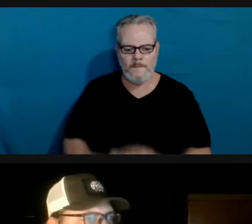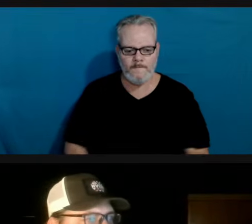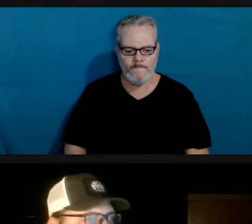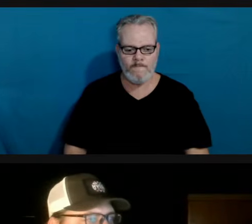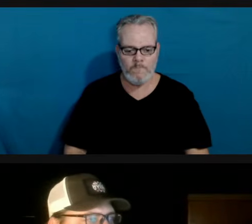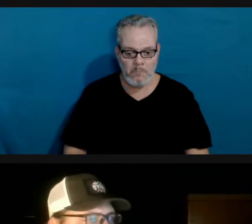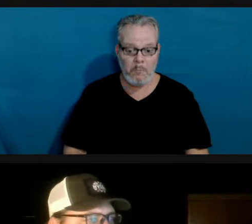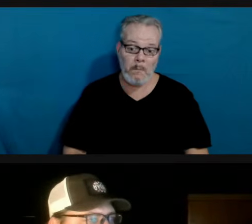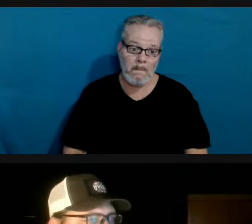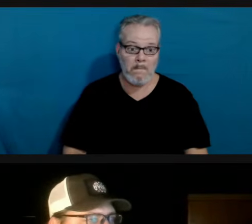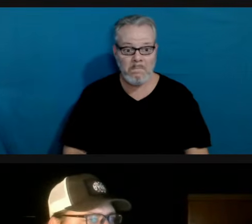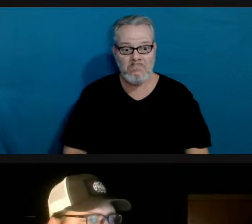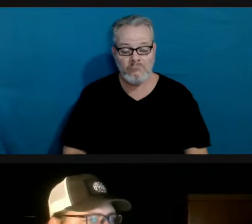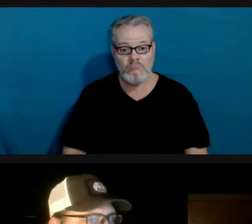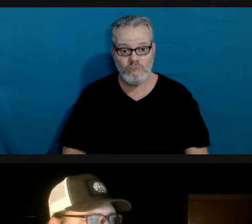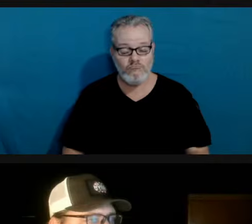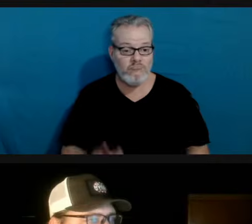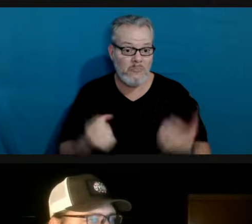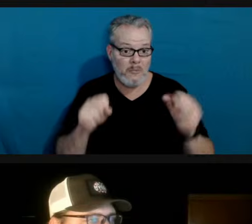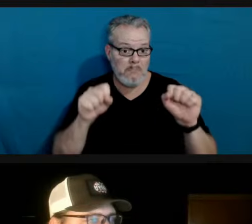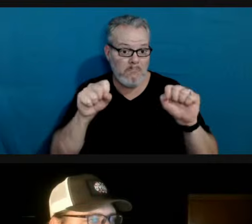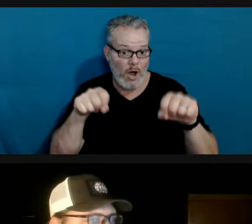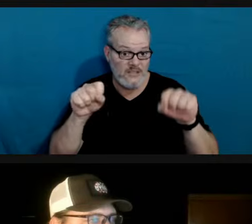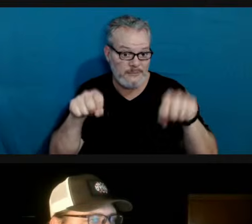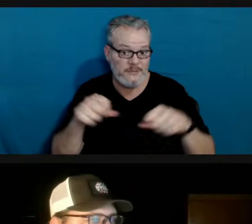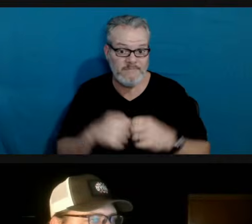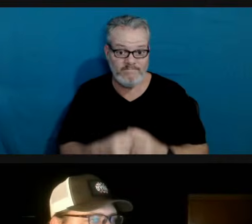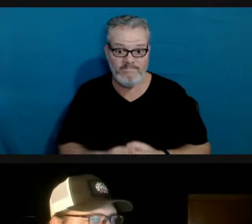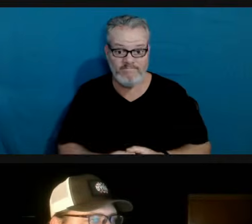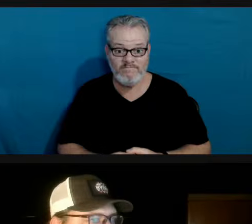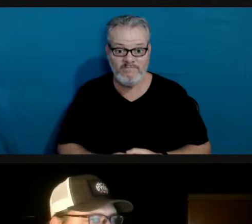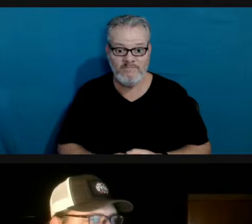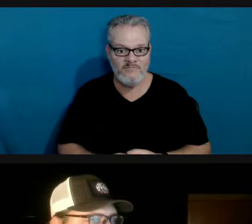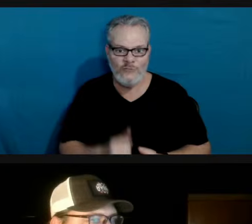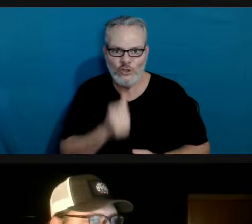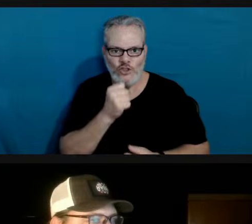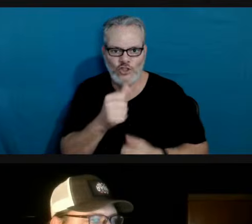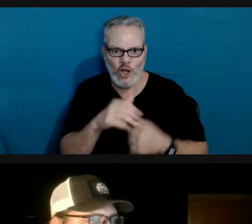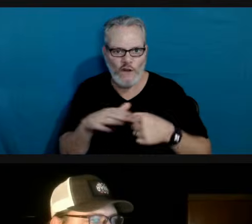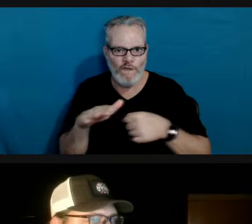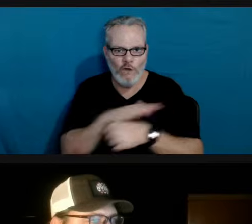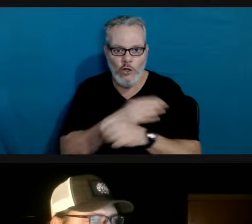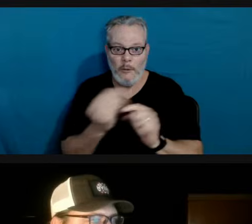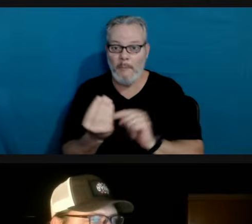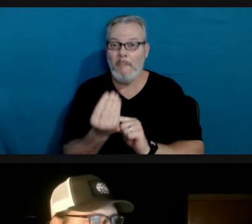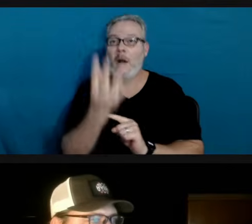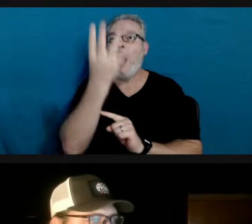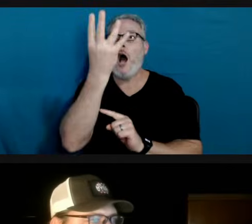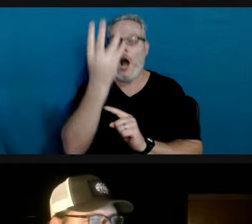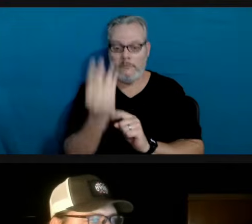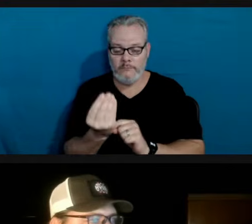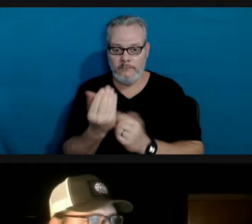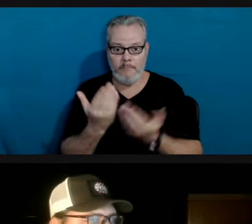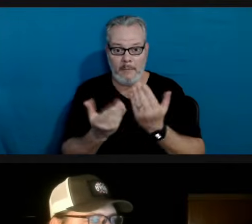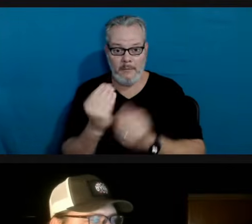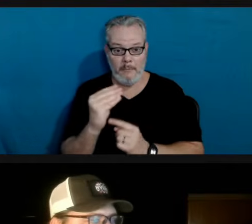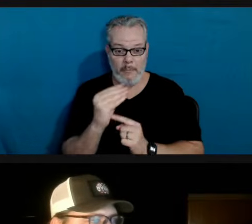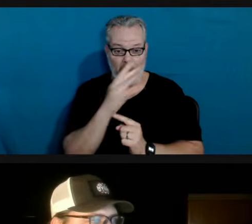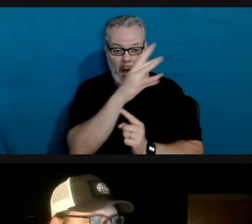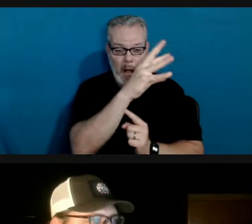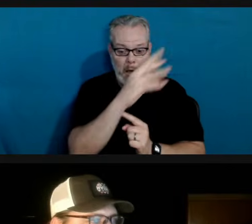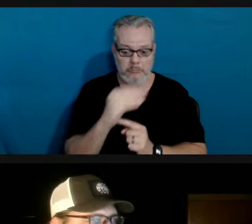Yeah, that's possible, I suppose, right? Because I mean, you're not getting a full. I don't know. I